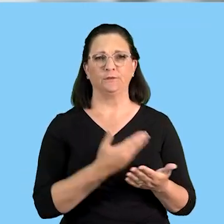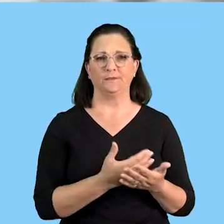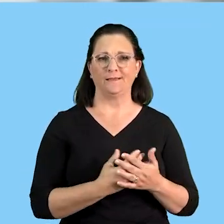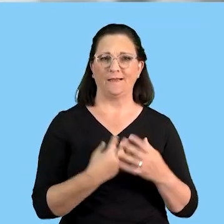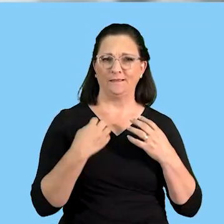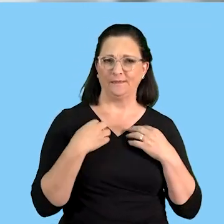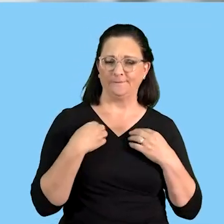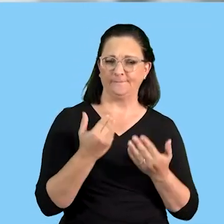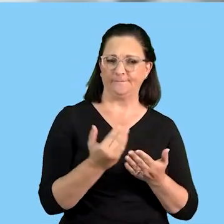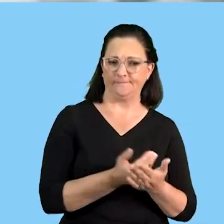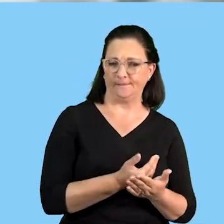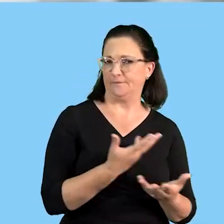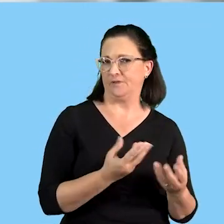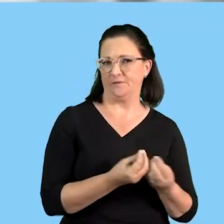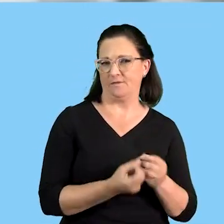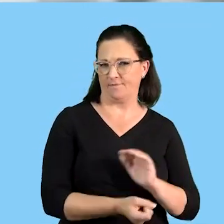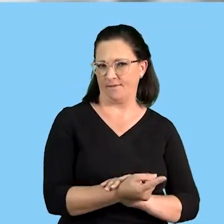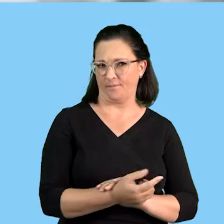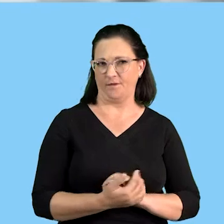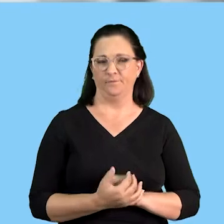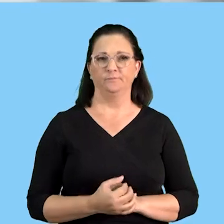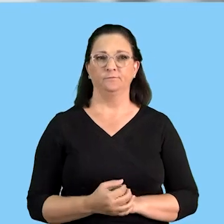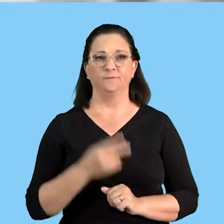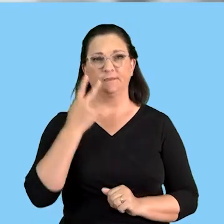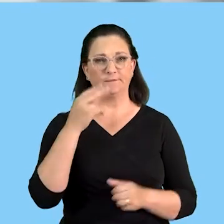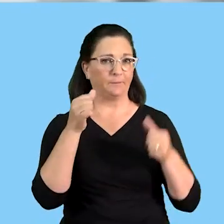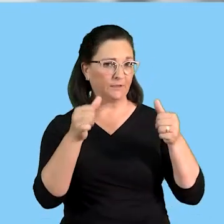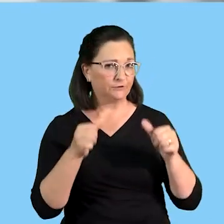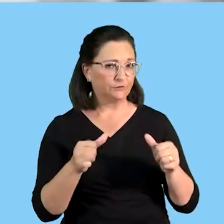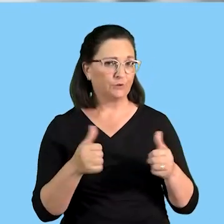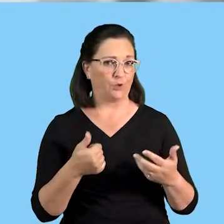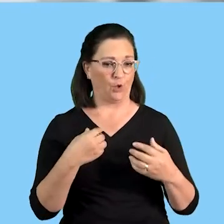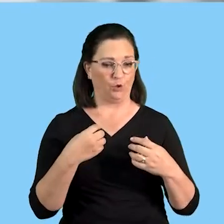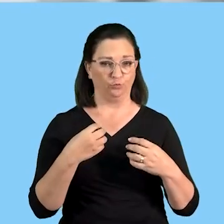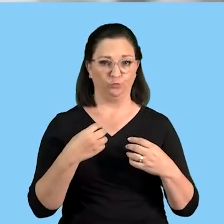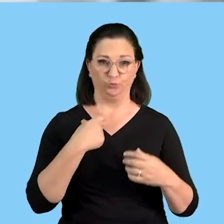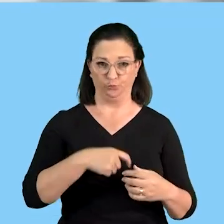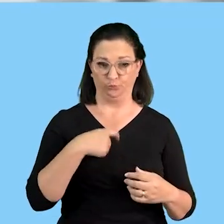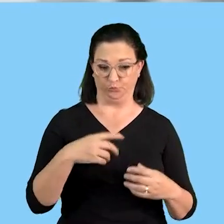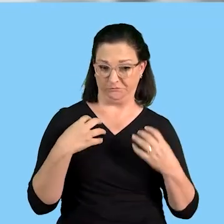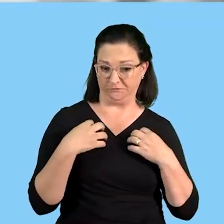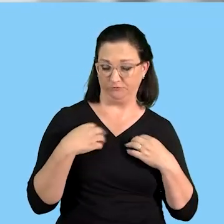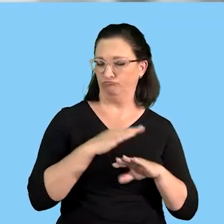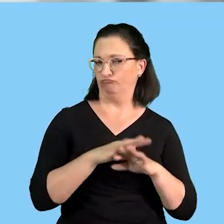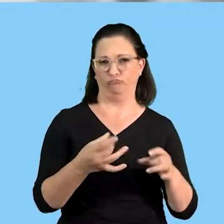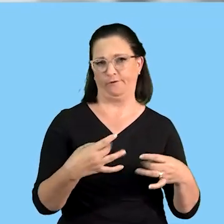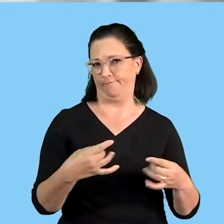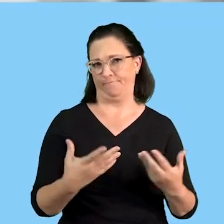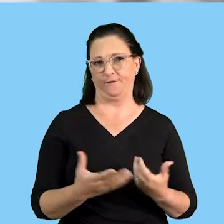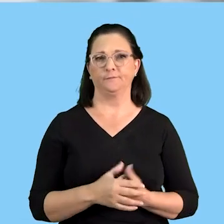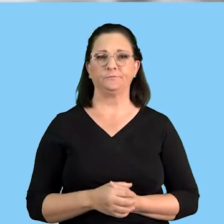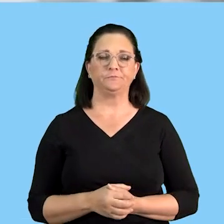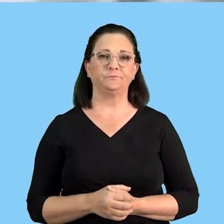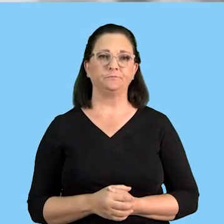to be safe should anything happen. As you can see on the picture, your personal assets will not be affected when you're looking into this form